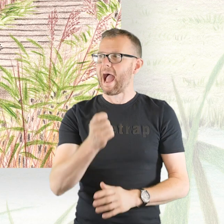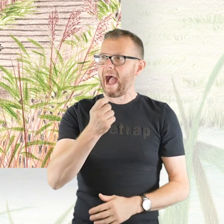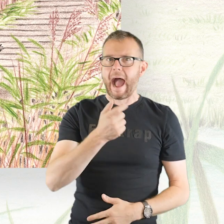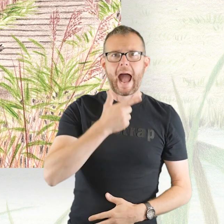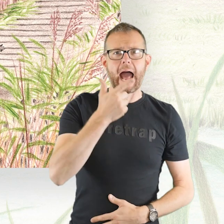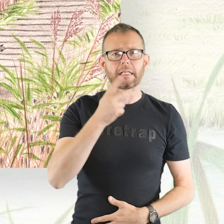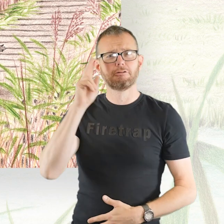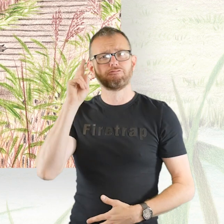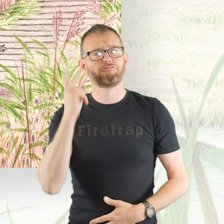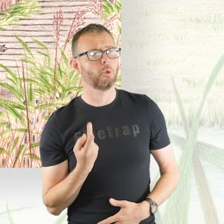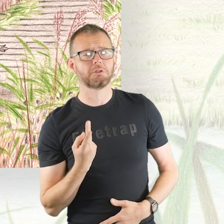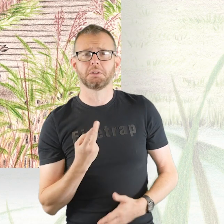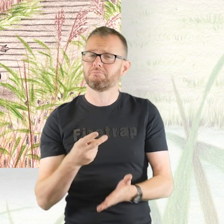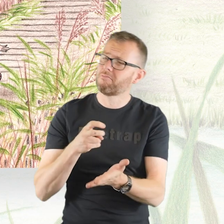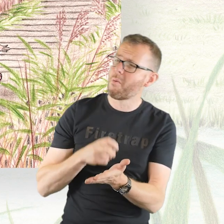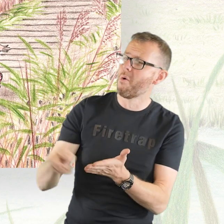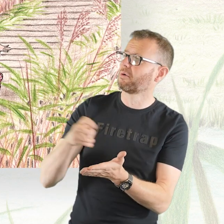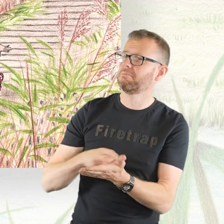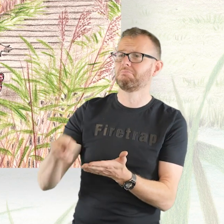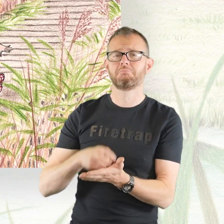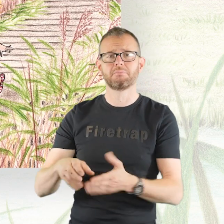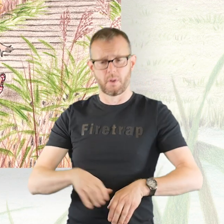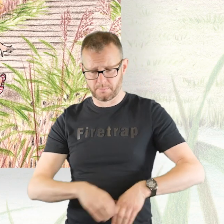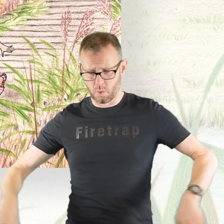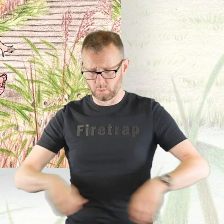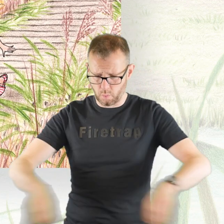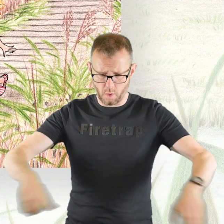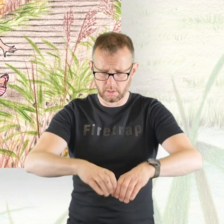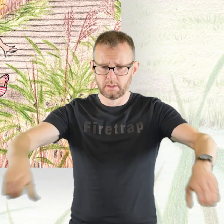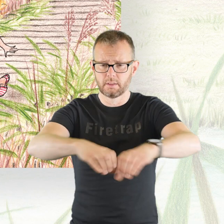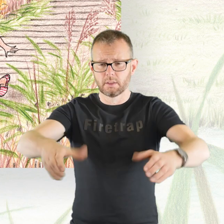Alex and Rosie walked on the boardwalk through the reeds.